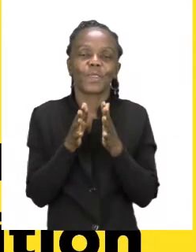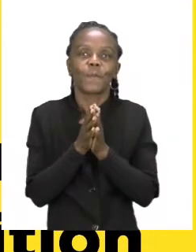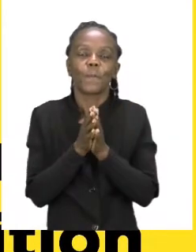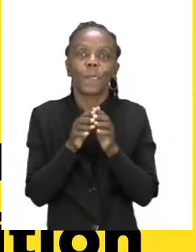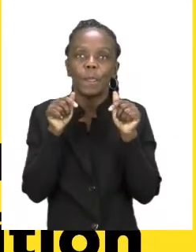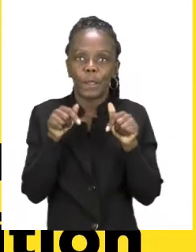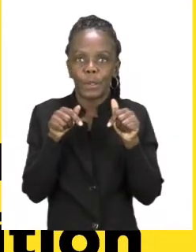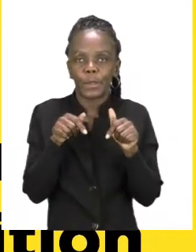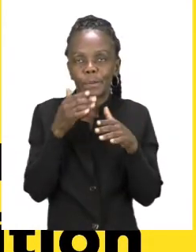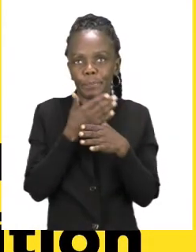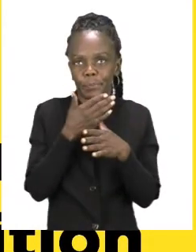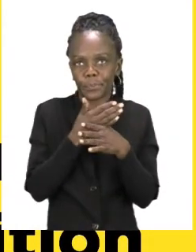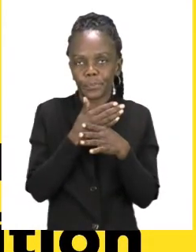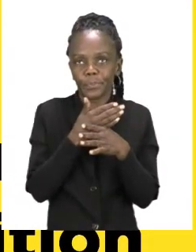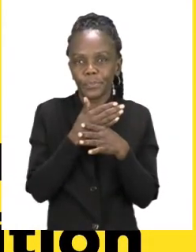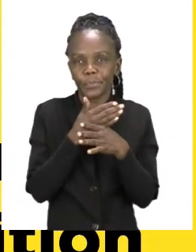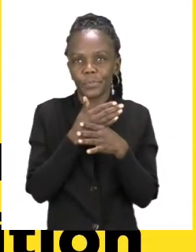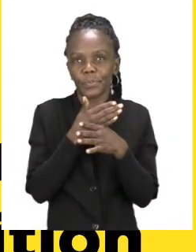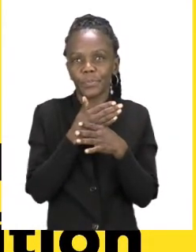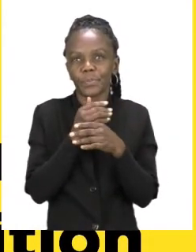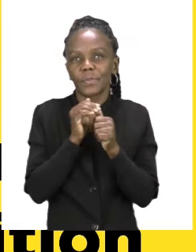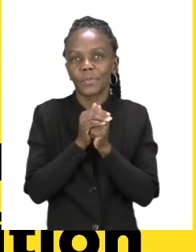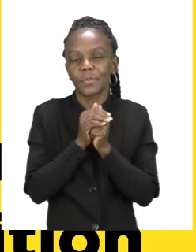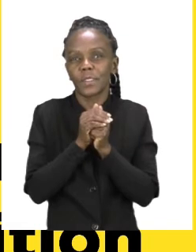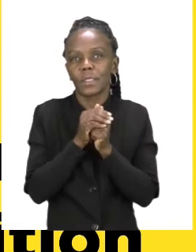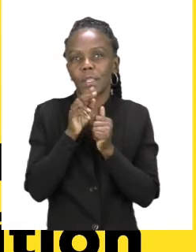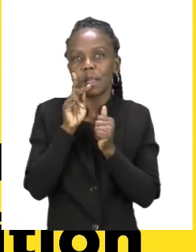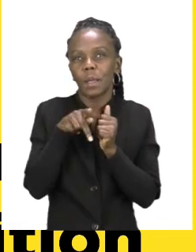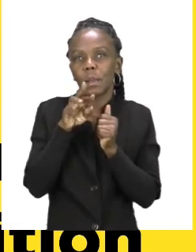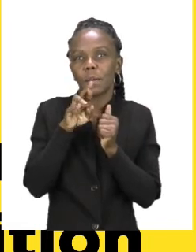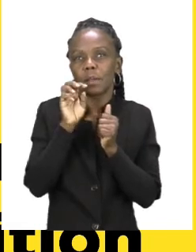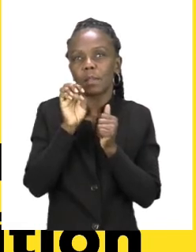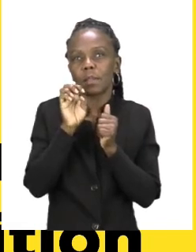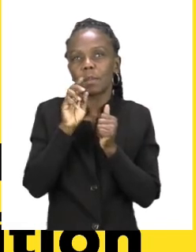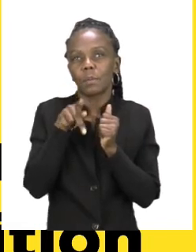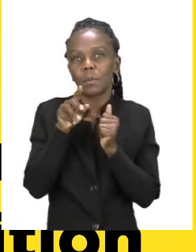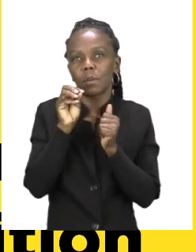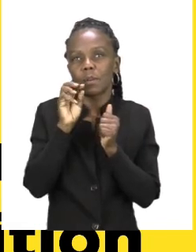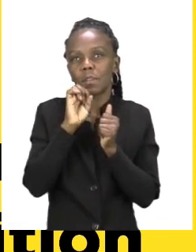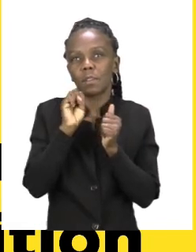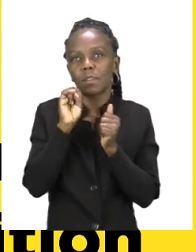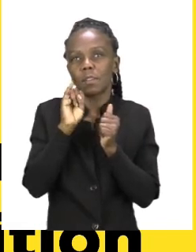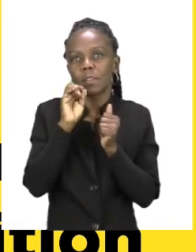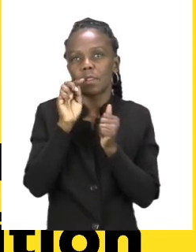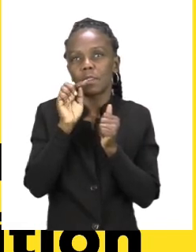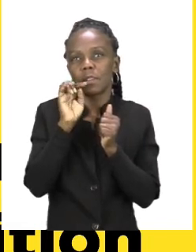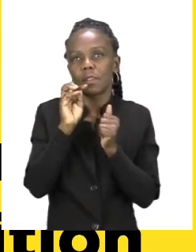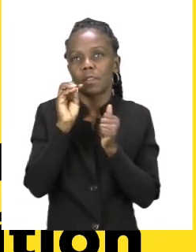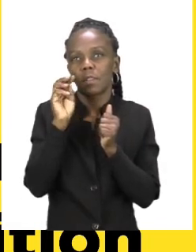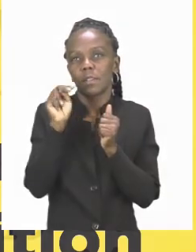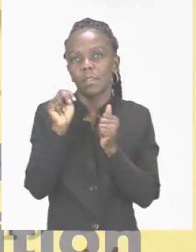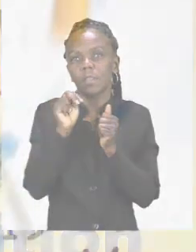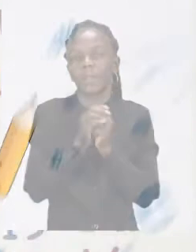Today's lesson is all about prepositions and the